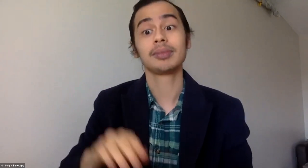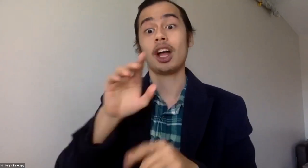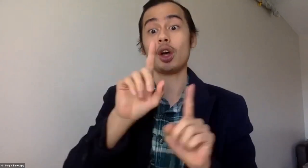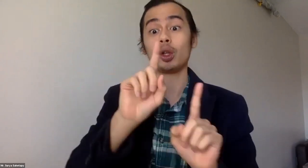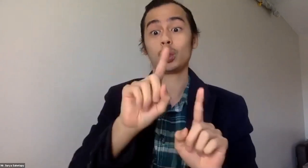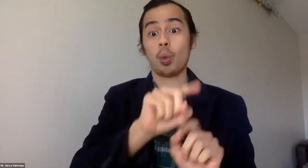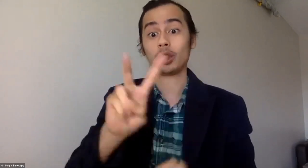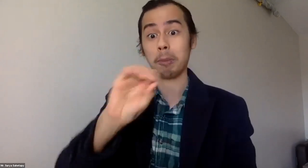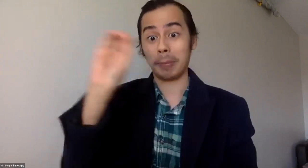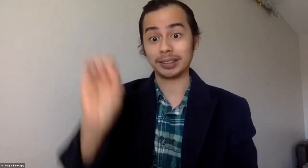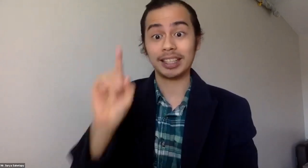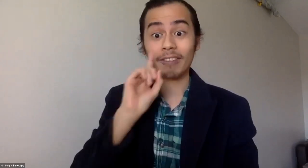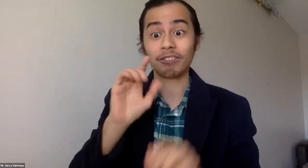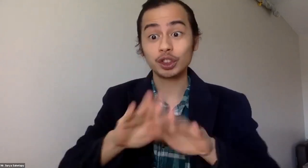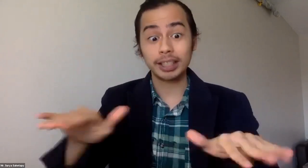all.